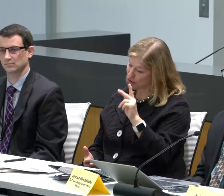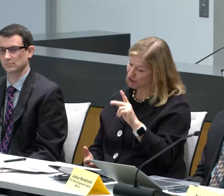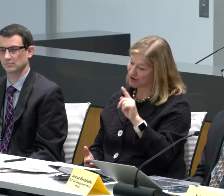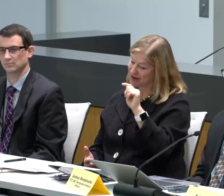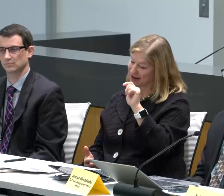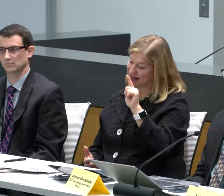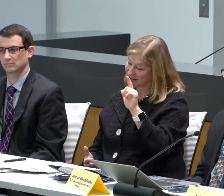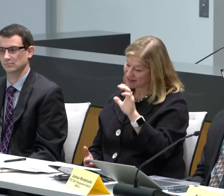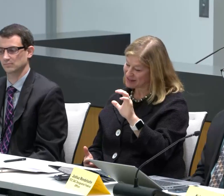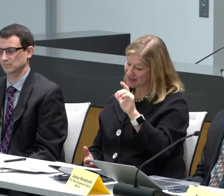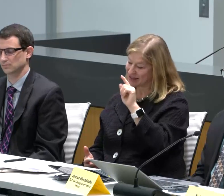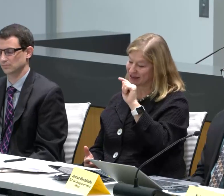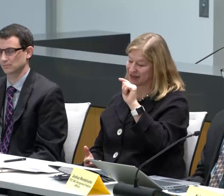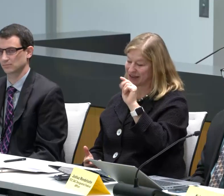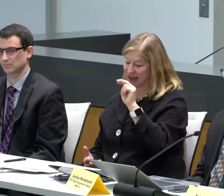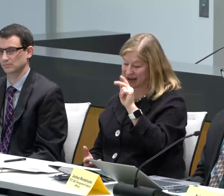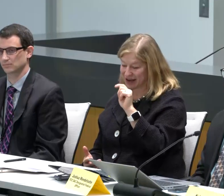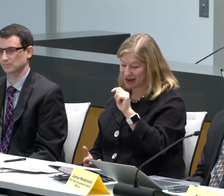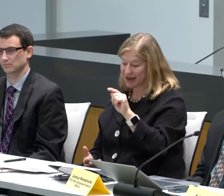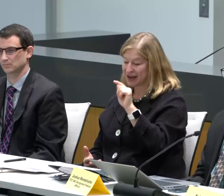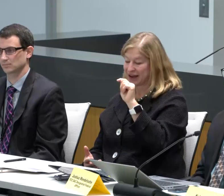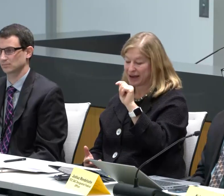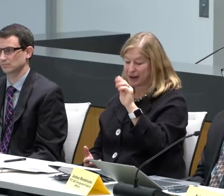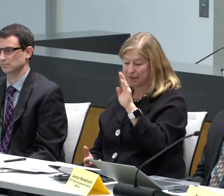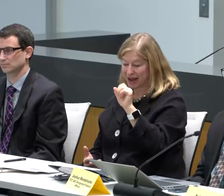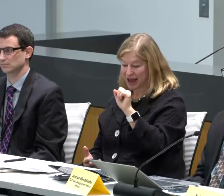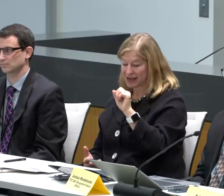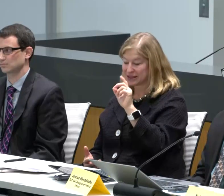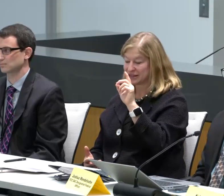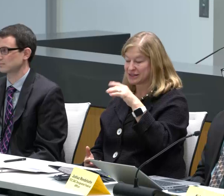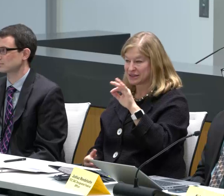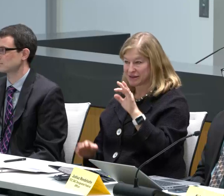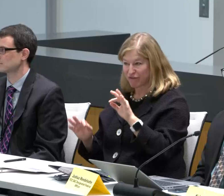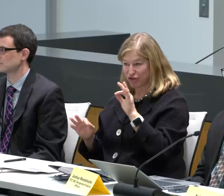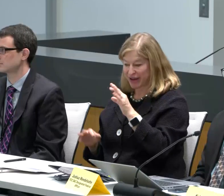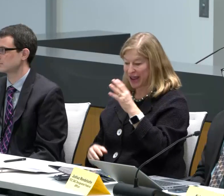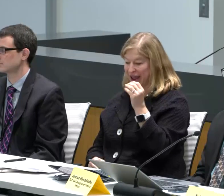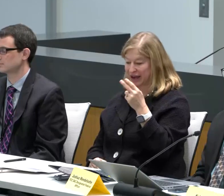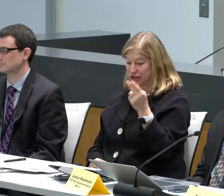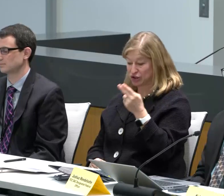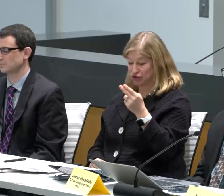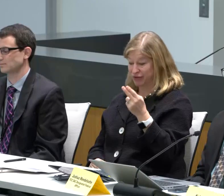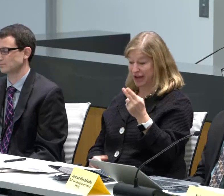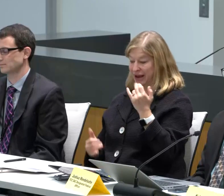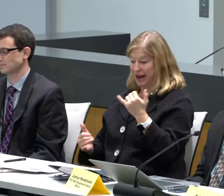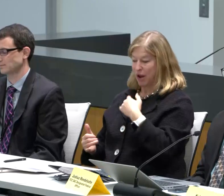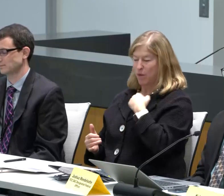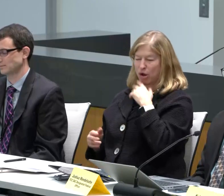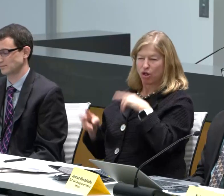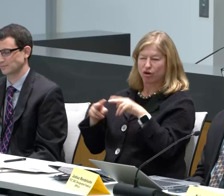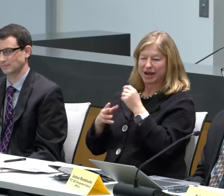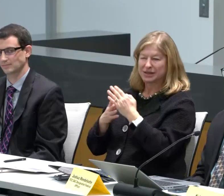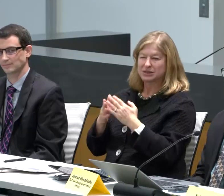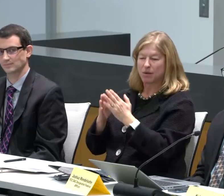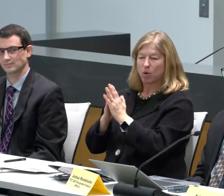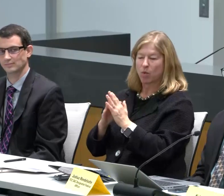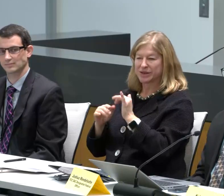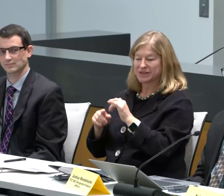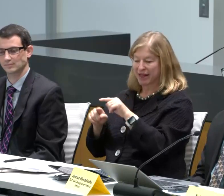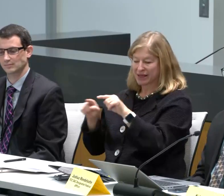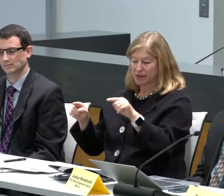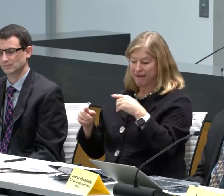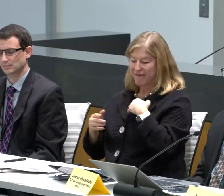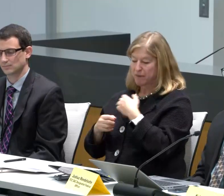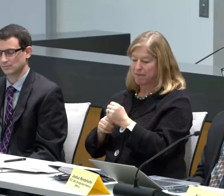HGTV, Hallmark, TLC, TNT, TBS, Discovery, and